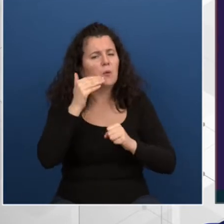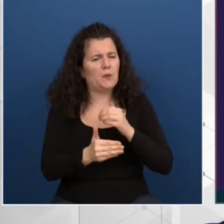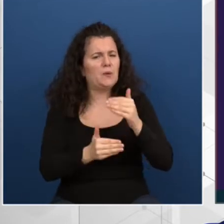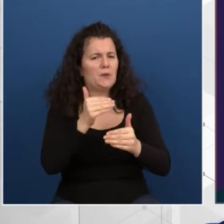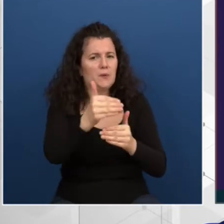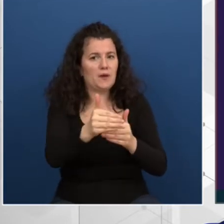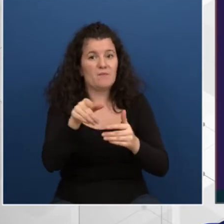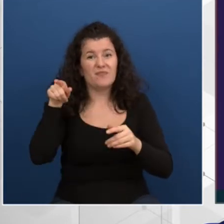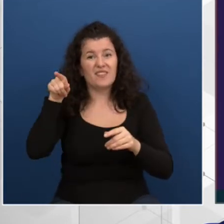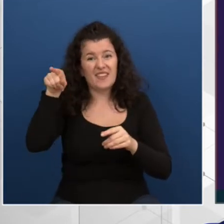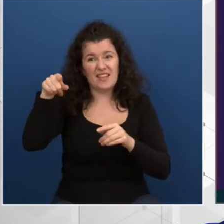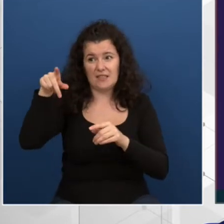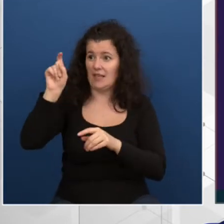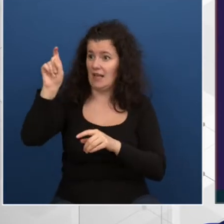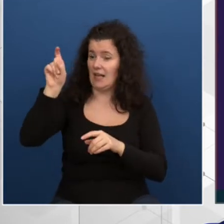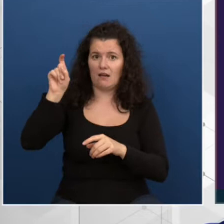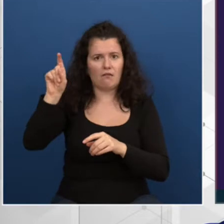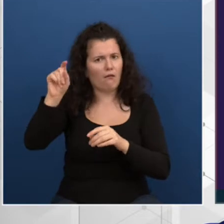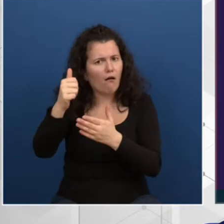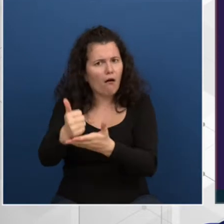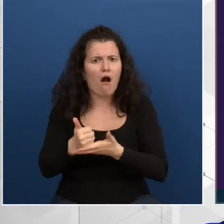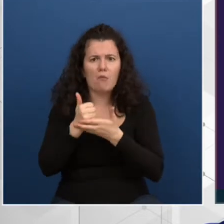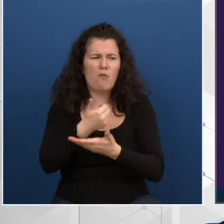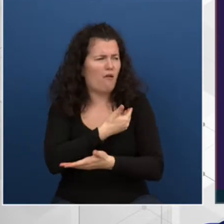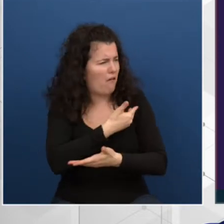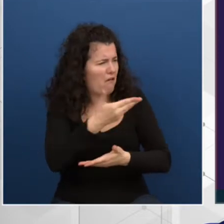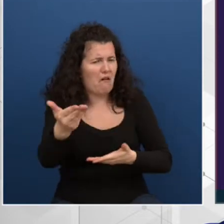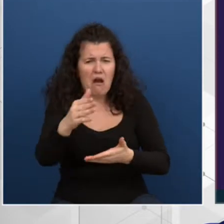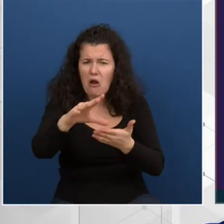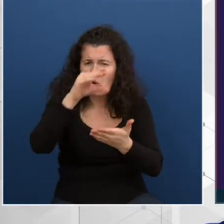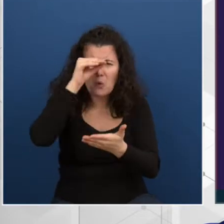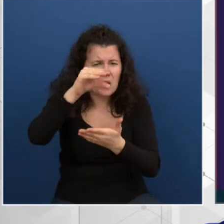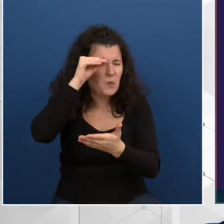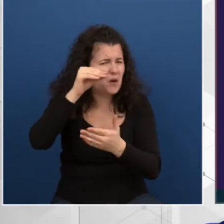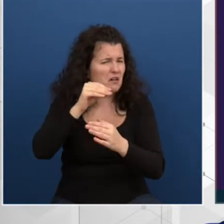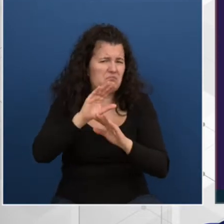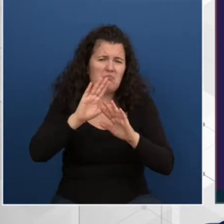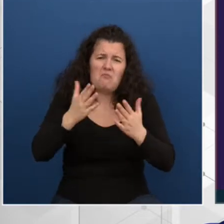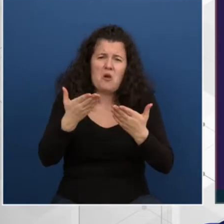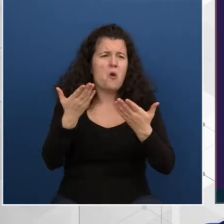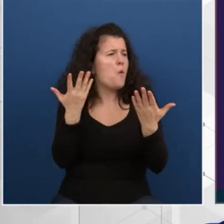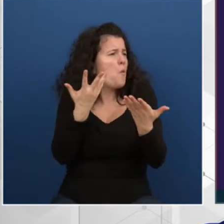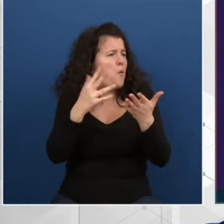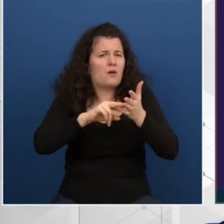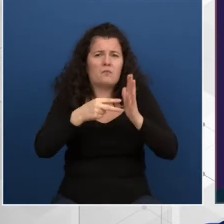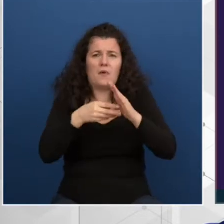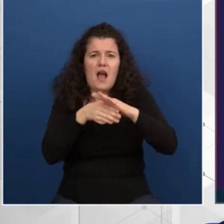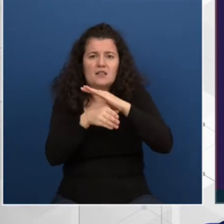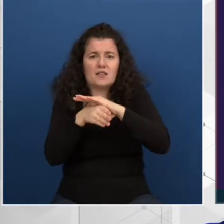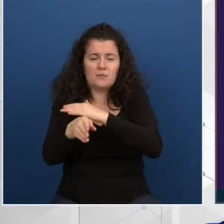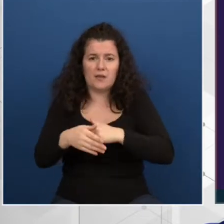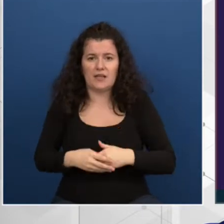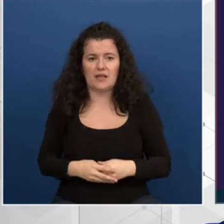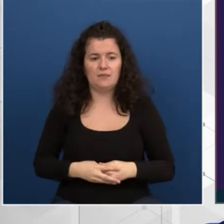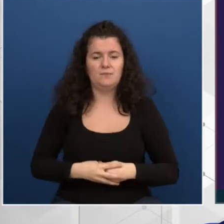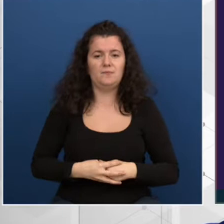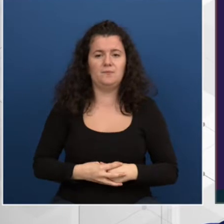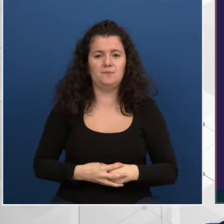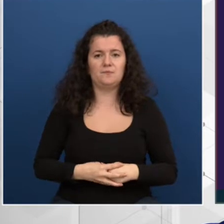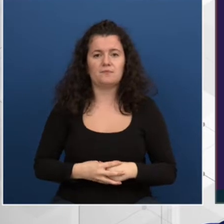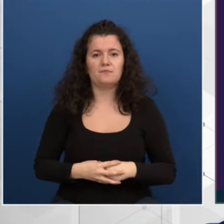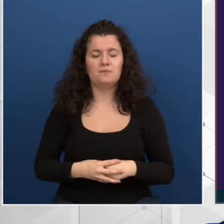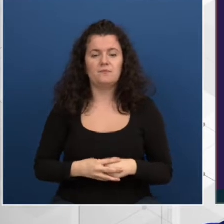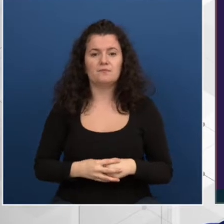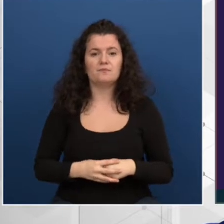easily digestible so any user can learn about accessibility. You don't need to be an expert to test your site's accessibility and fix common accessibility